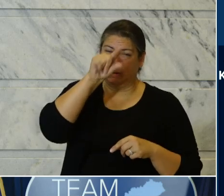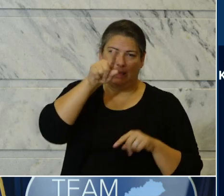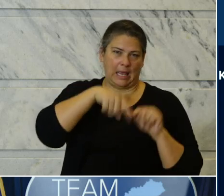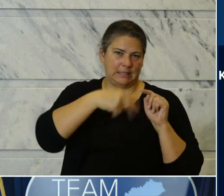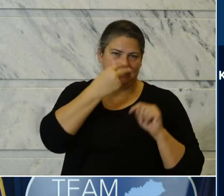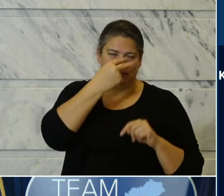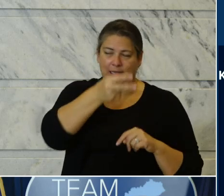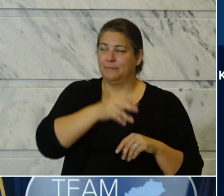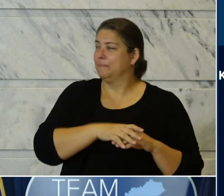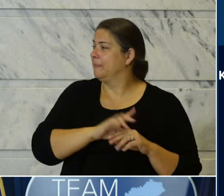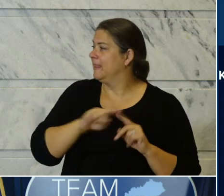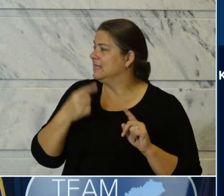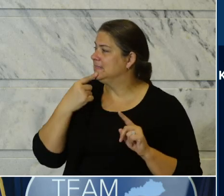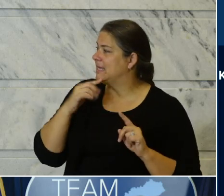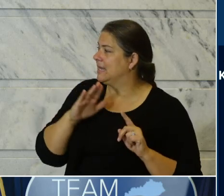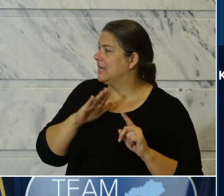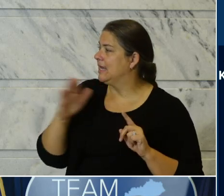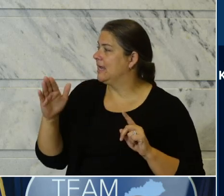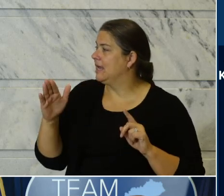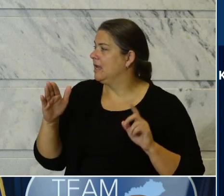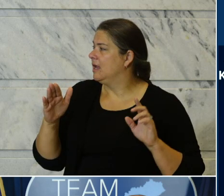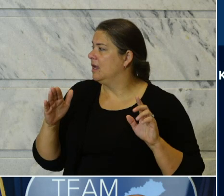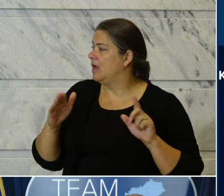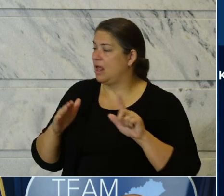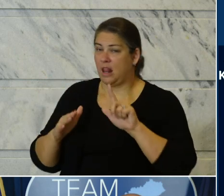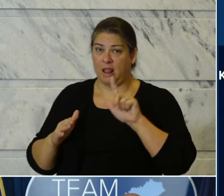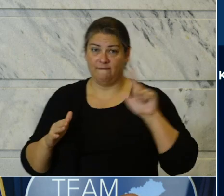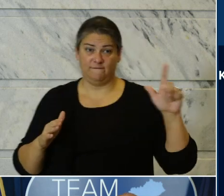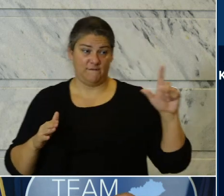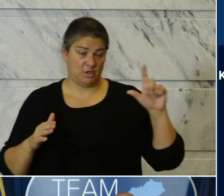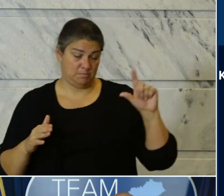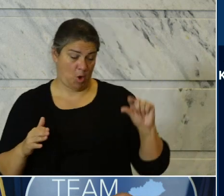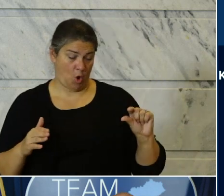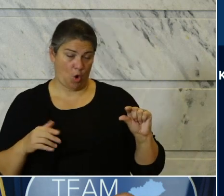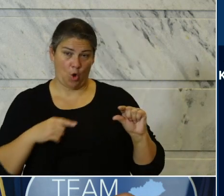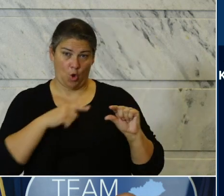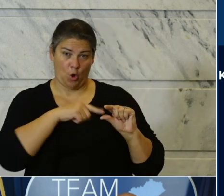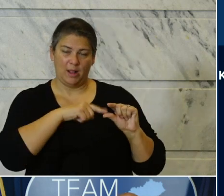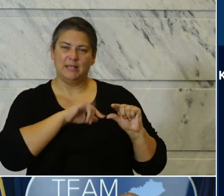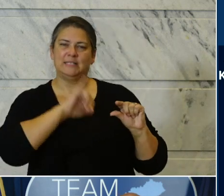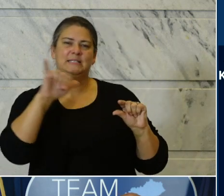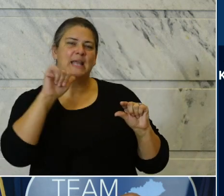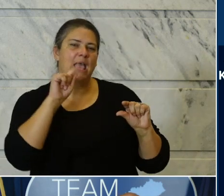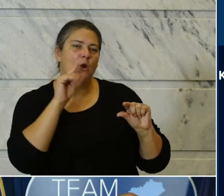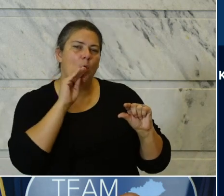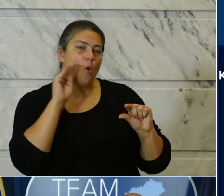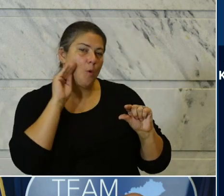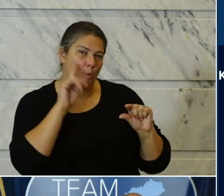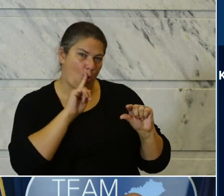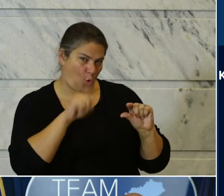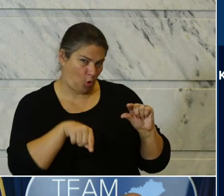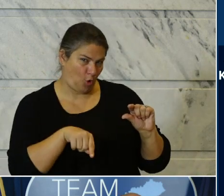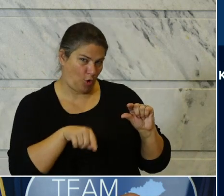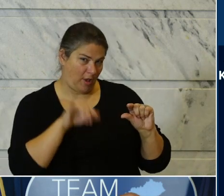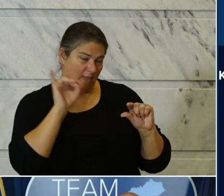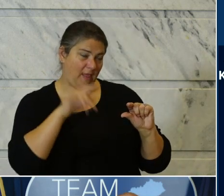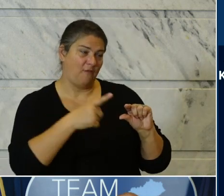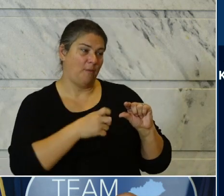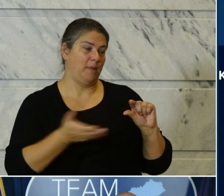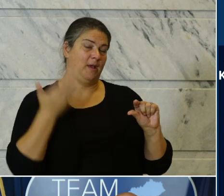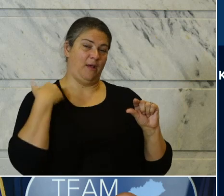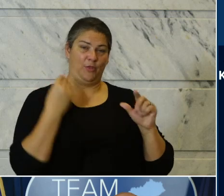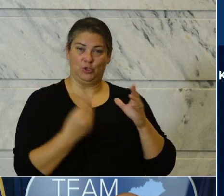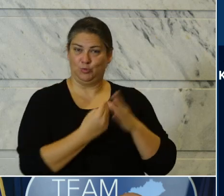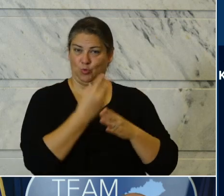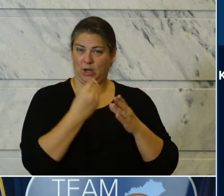the far left, where you see the tiny little bars, that's when they had stay-at-home orders. That's back in the spring when we